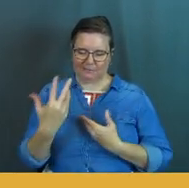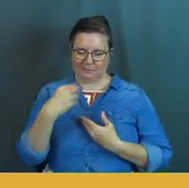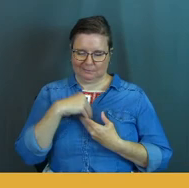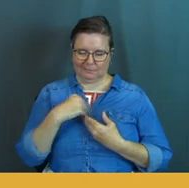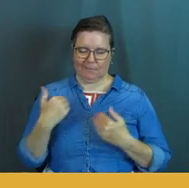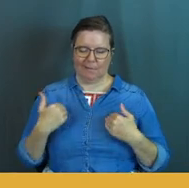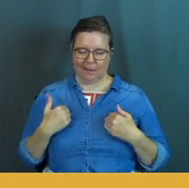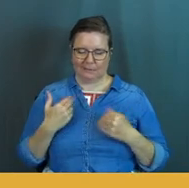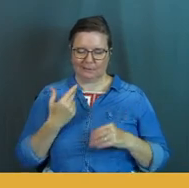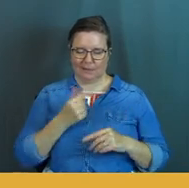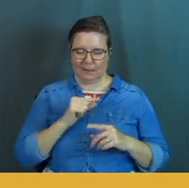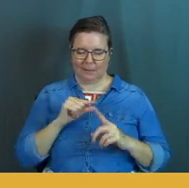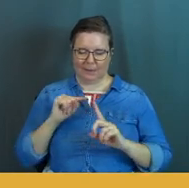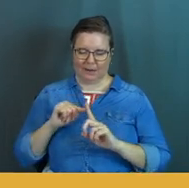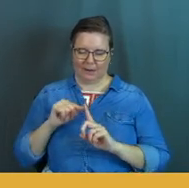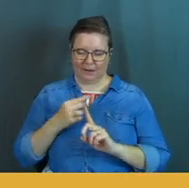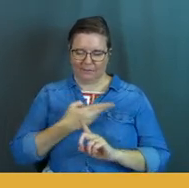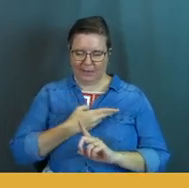here.